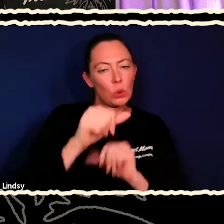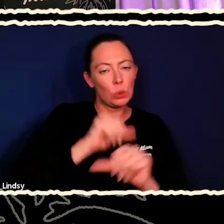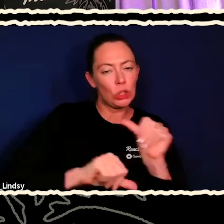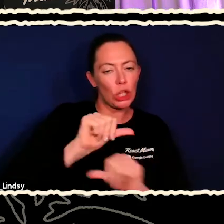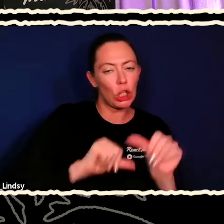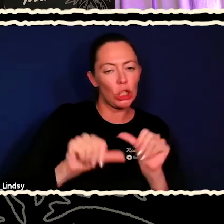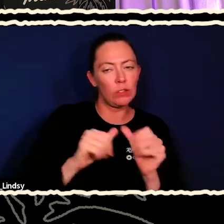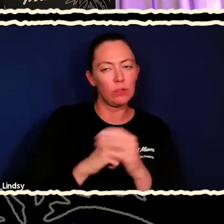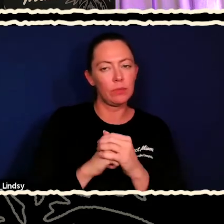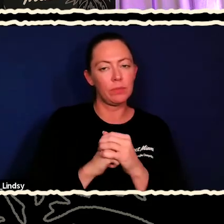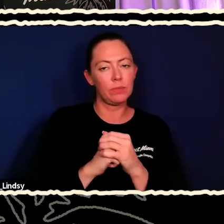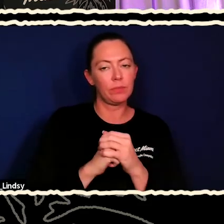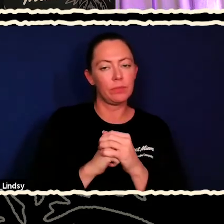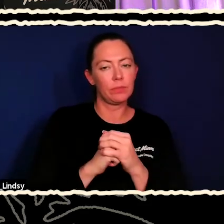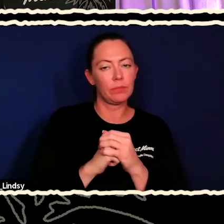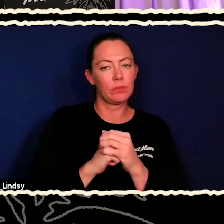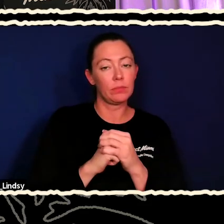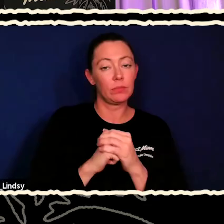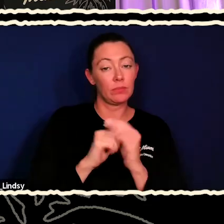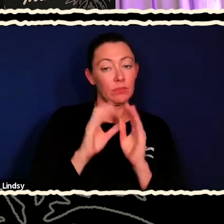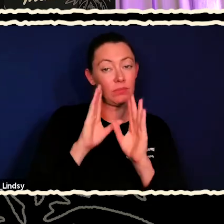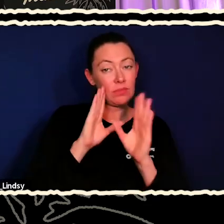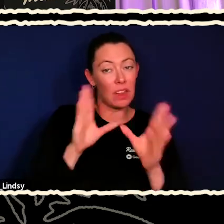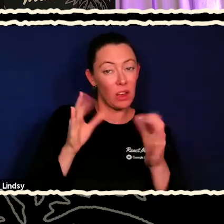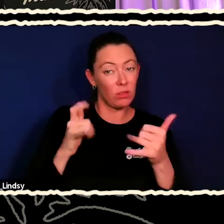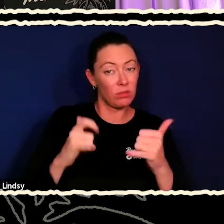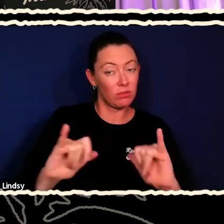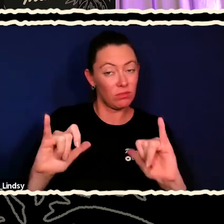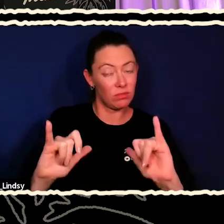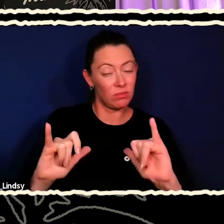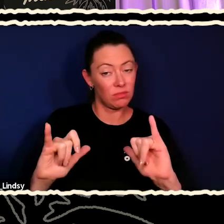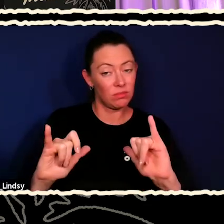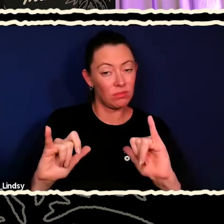Hello? Hello, Moto?